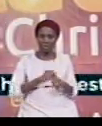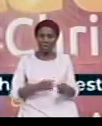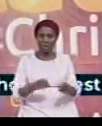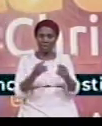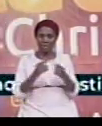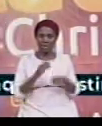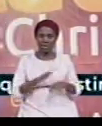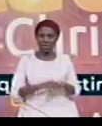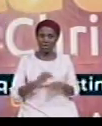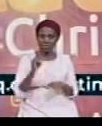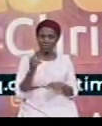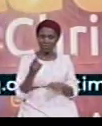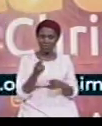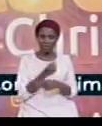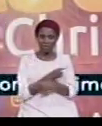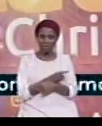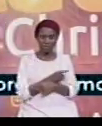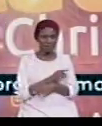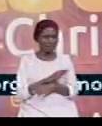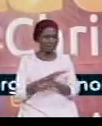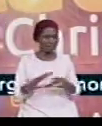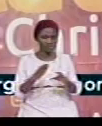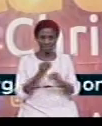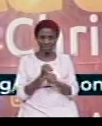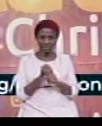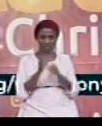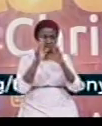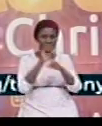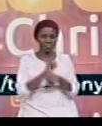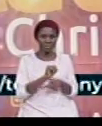day, I did not receive my miracle. On the